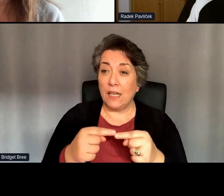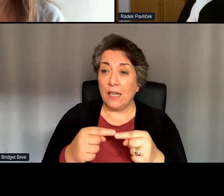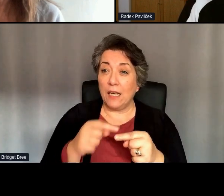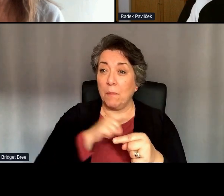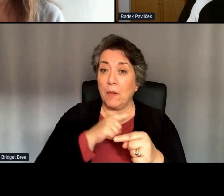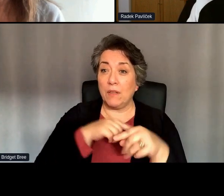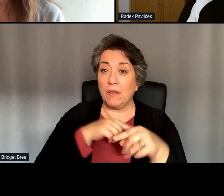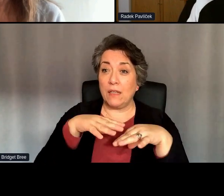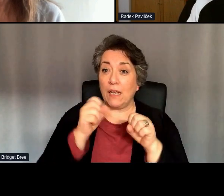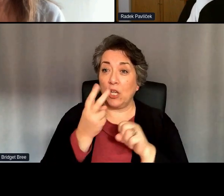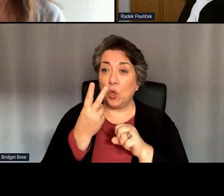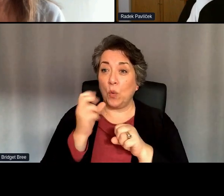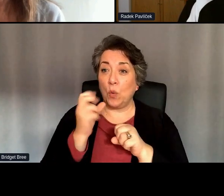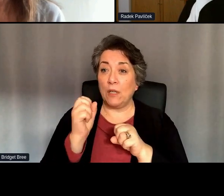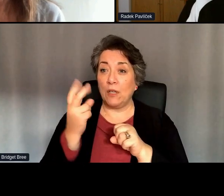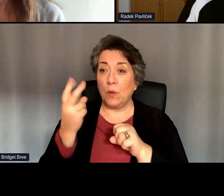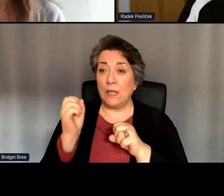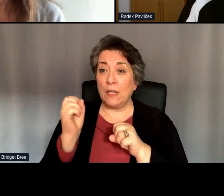COVID lockdown.